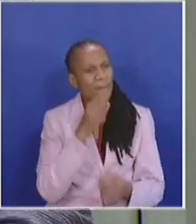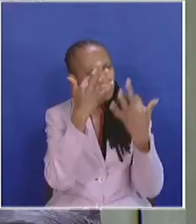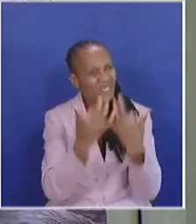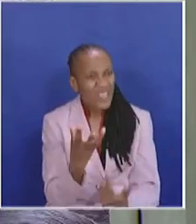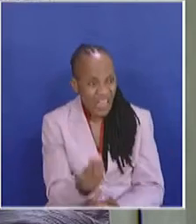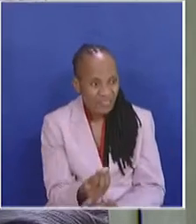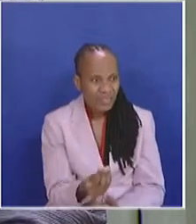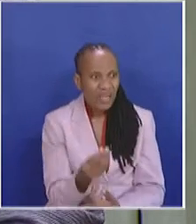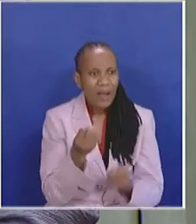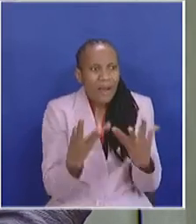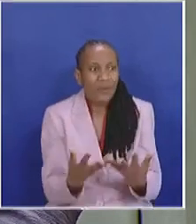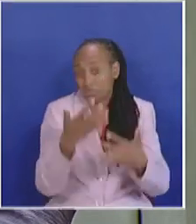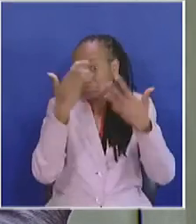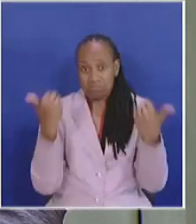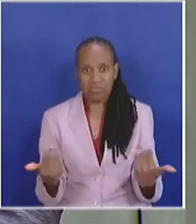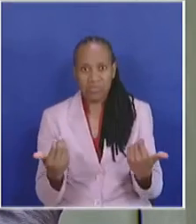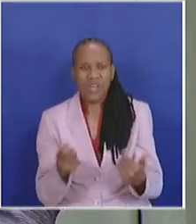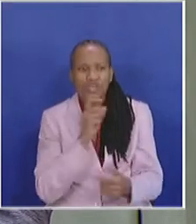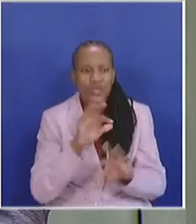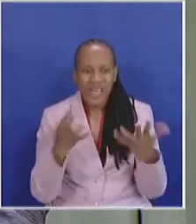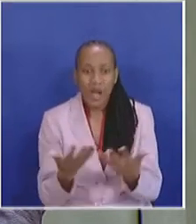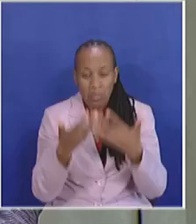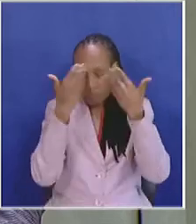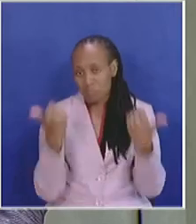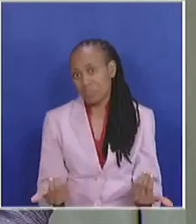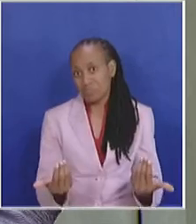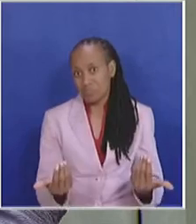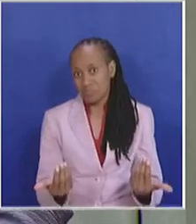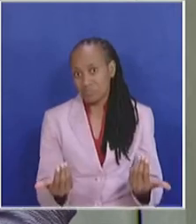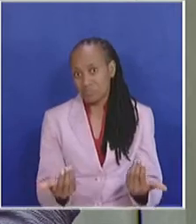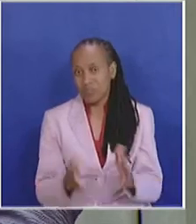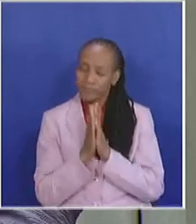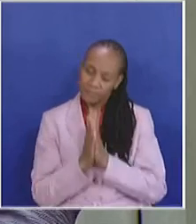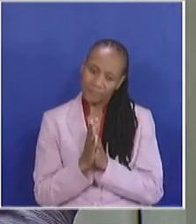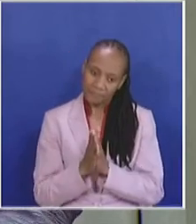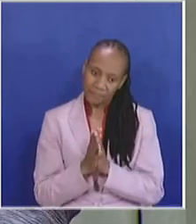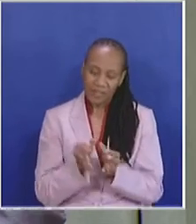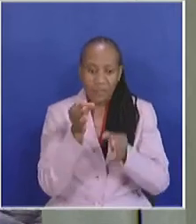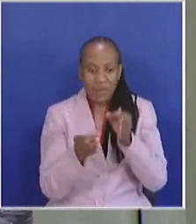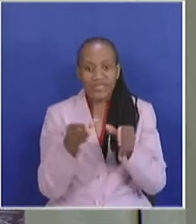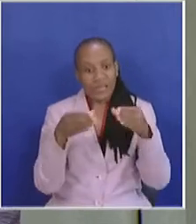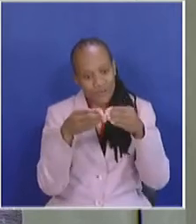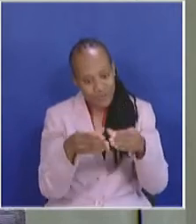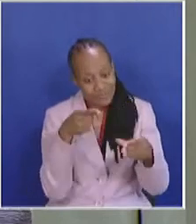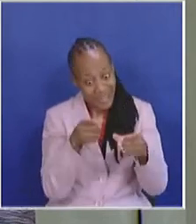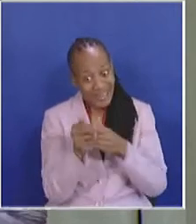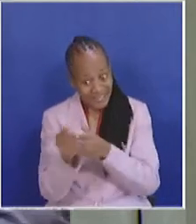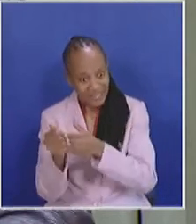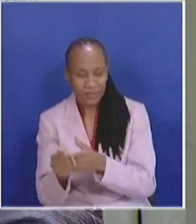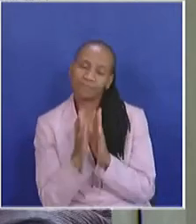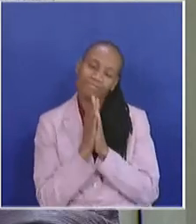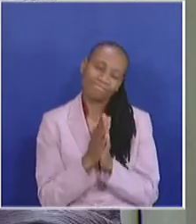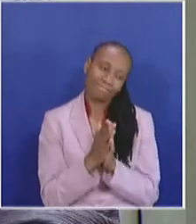have. I therefore appeal to the district and the political party which is leading that